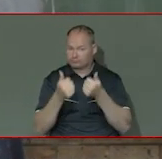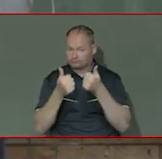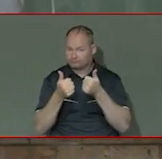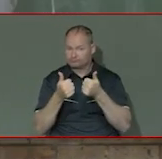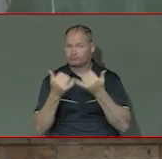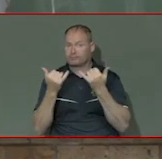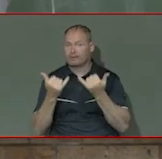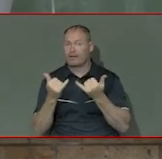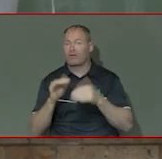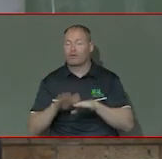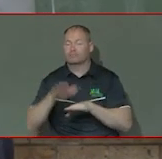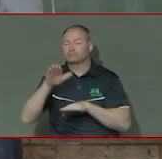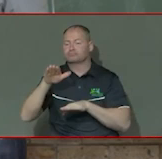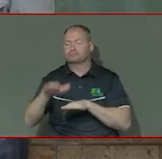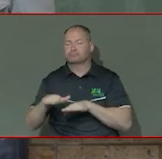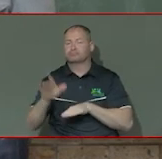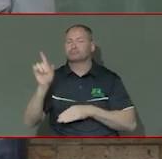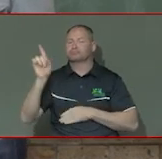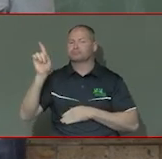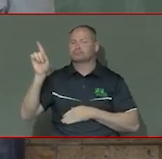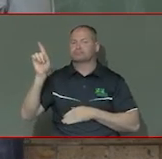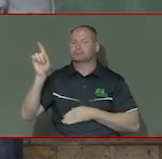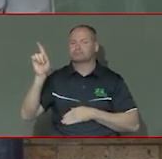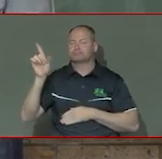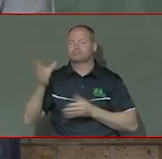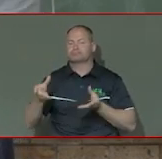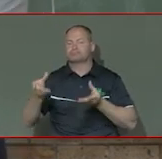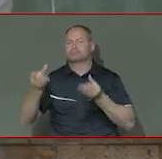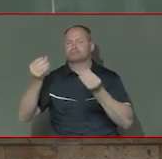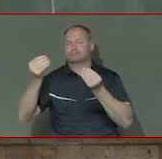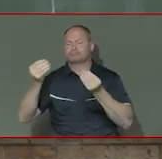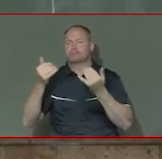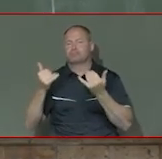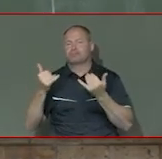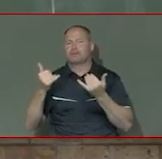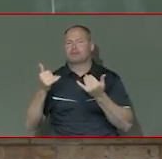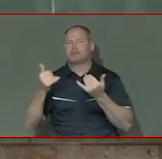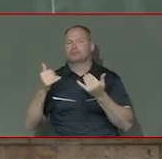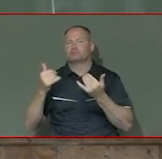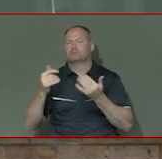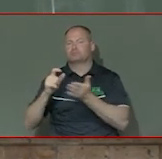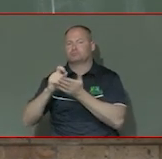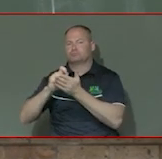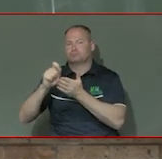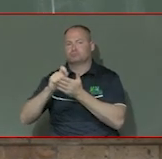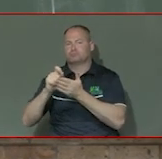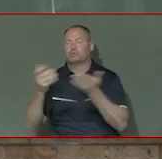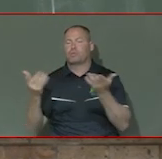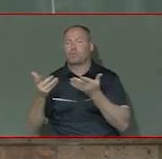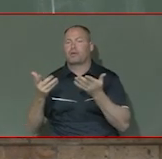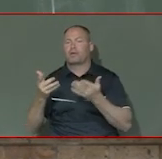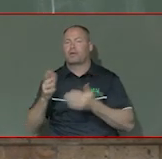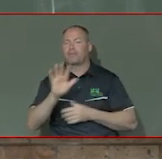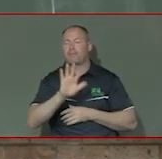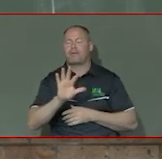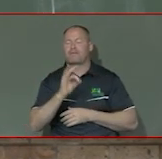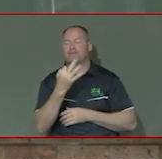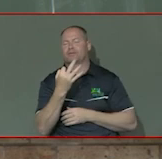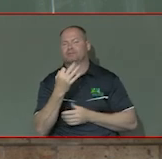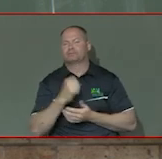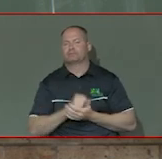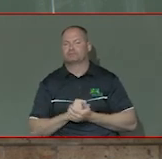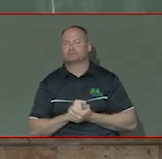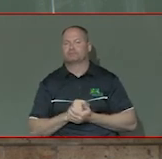The first step is to get that angle, to make that angle an acute angle. This is found in the third quadrant, so we